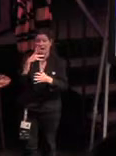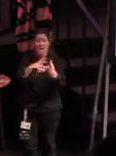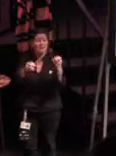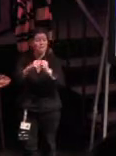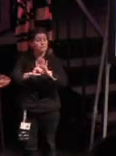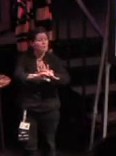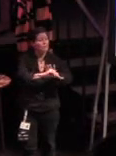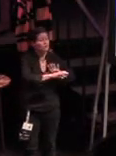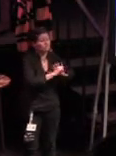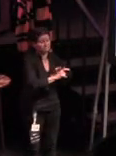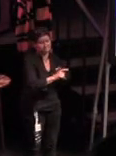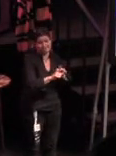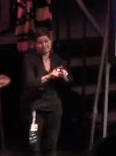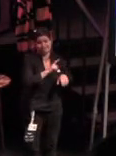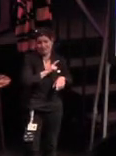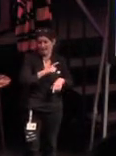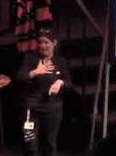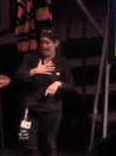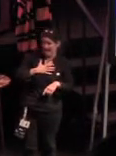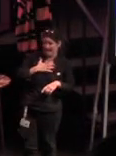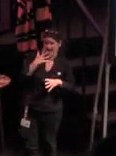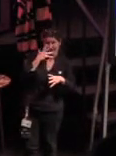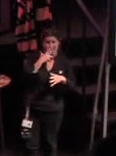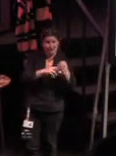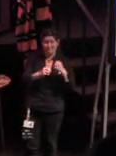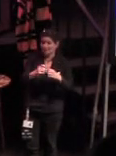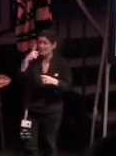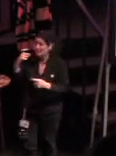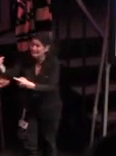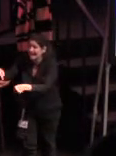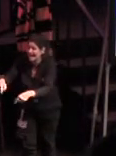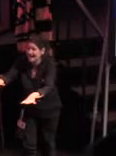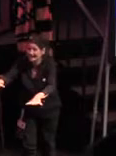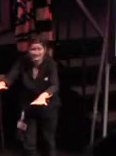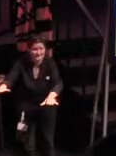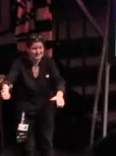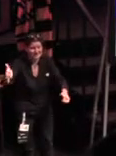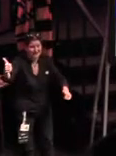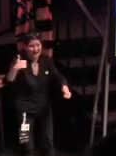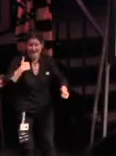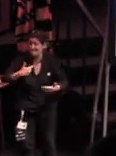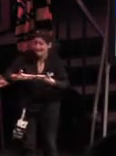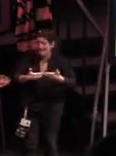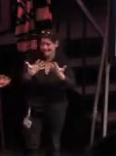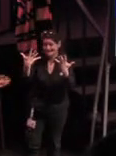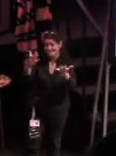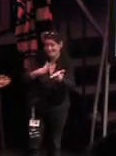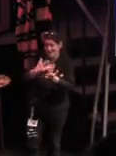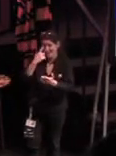And I was like, okay, I need to, you can stay, Mama. You, okay, all right. I have a 10-month-old baby, I get it.